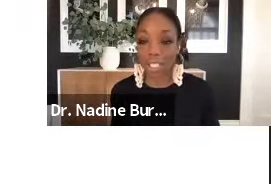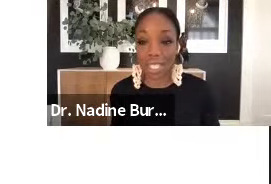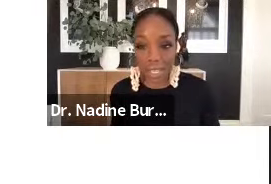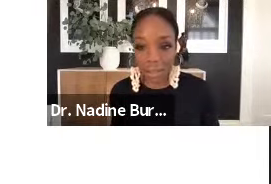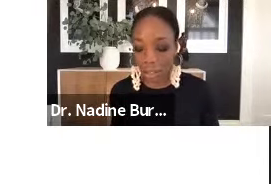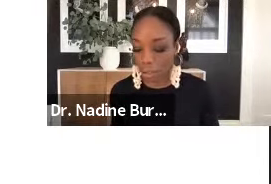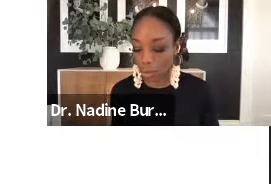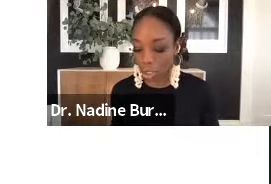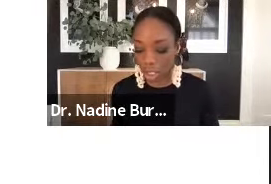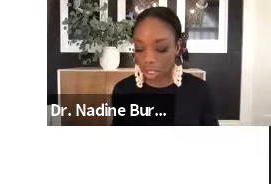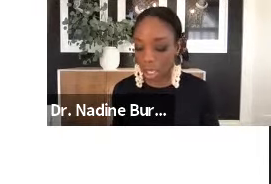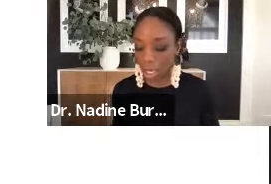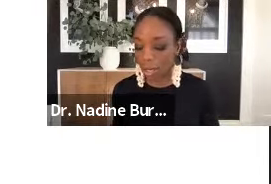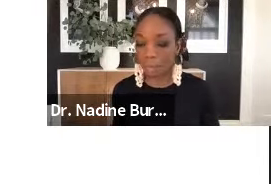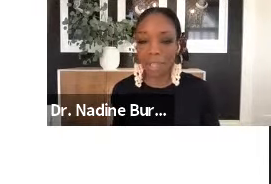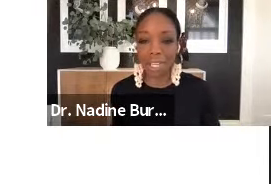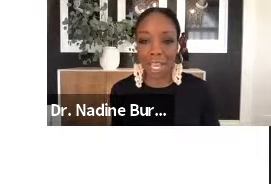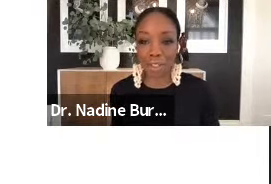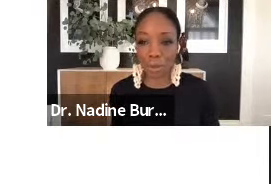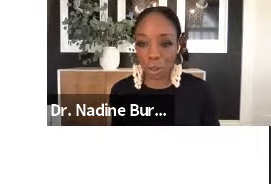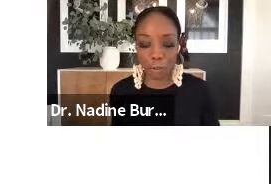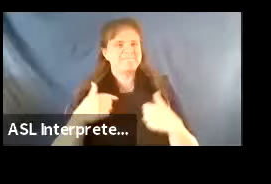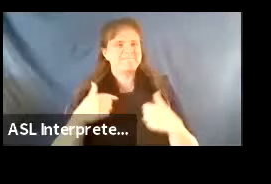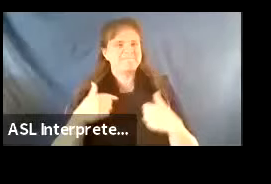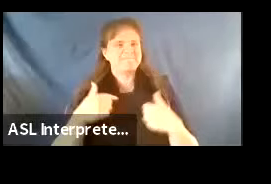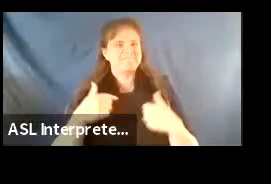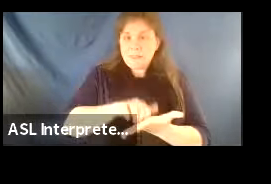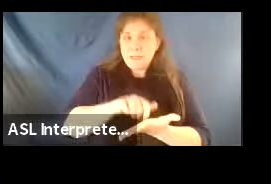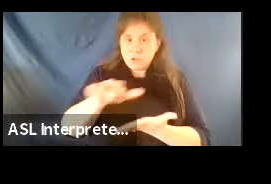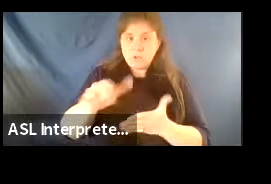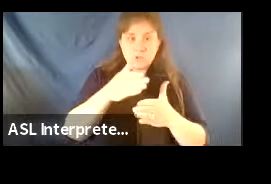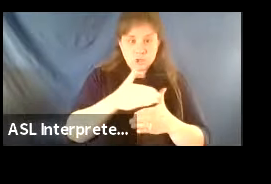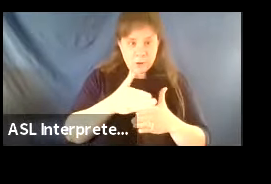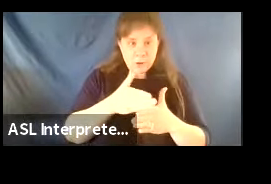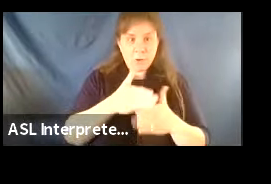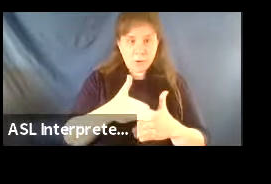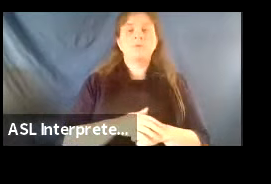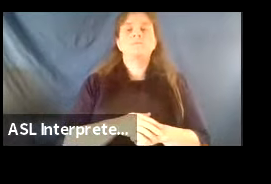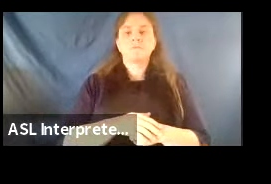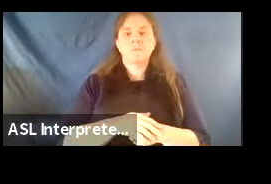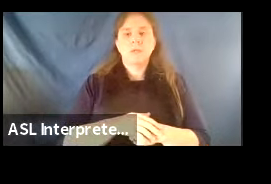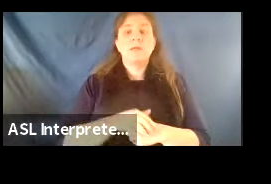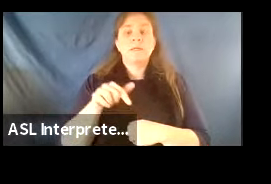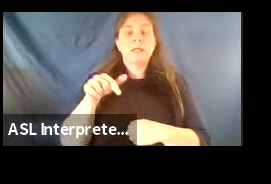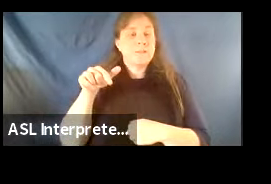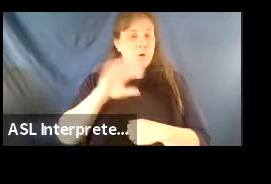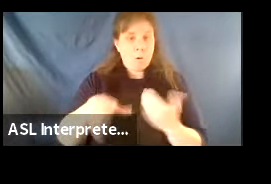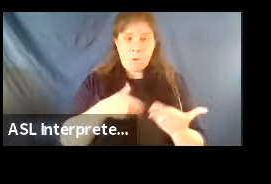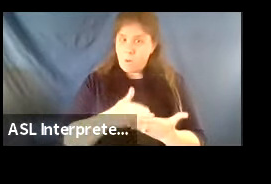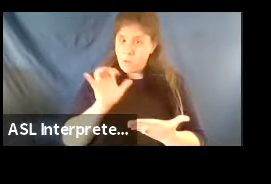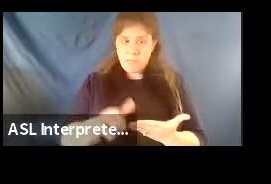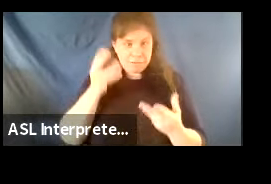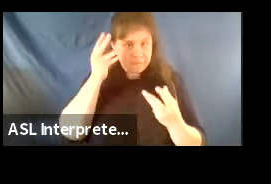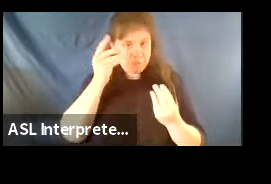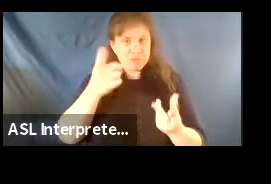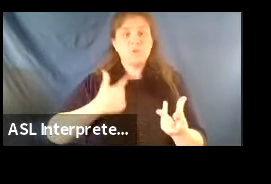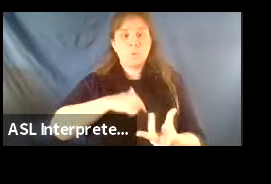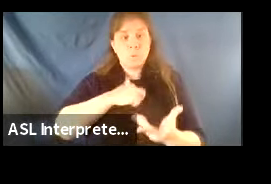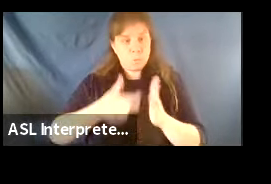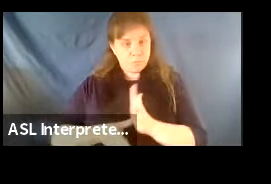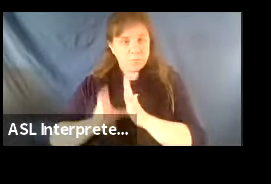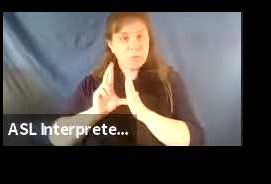for the data that you share. As you heard from Bobby, this is reviewed and we